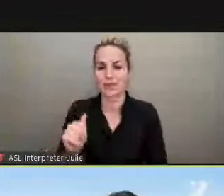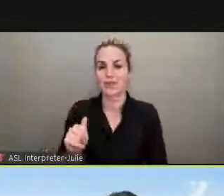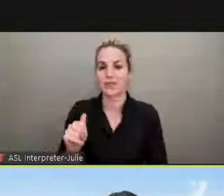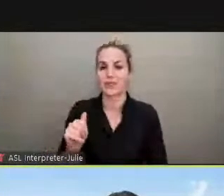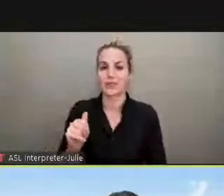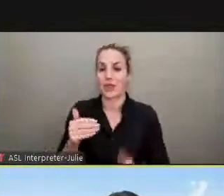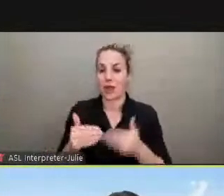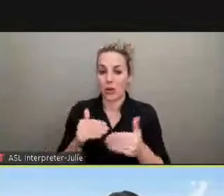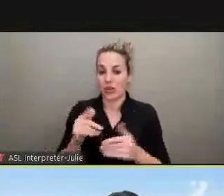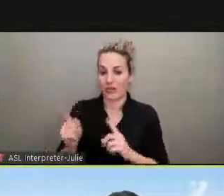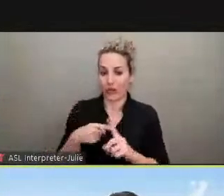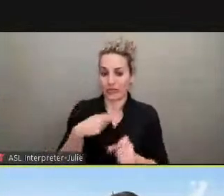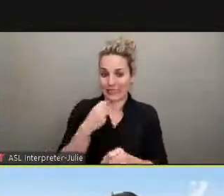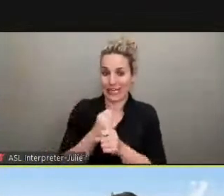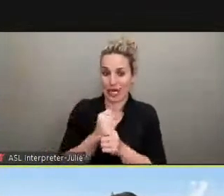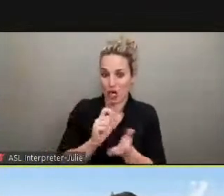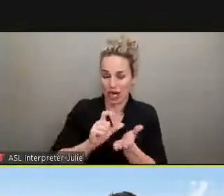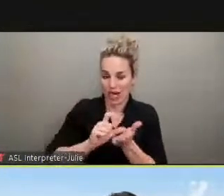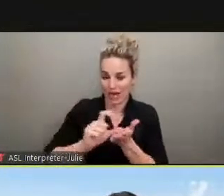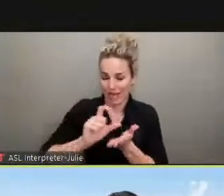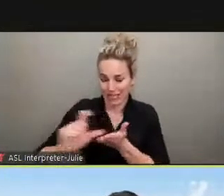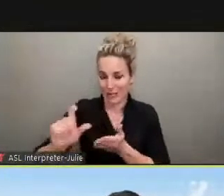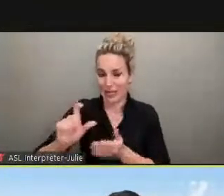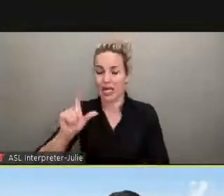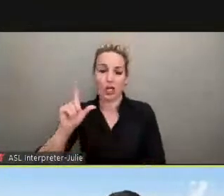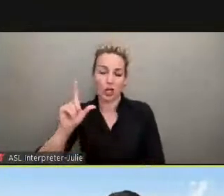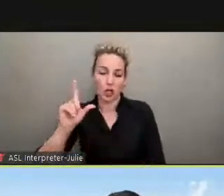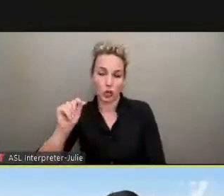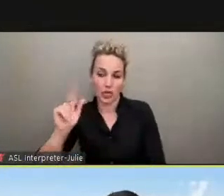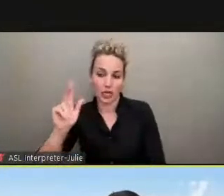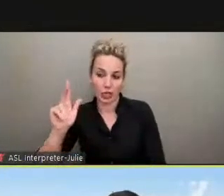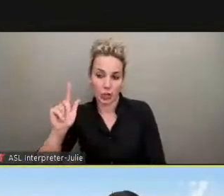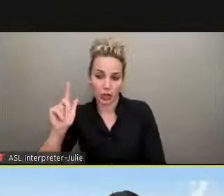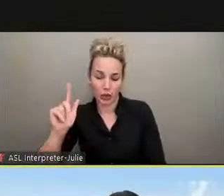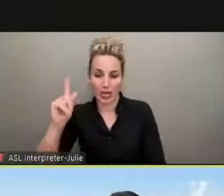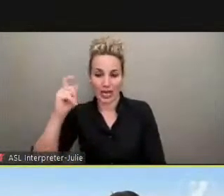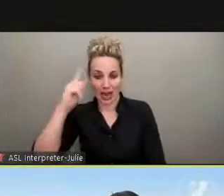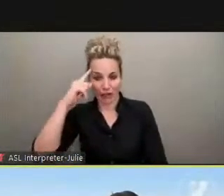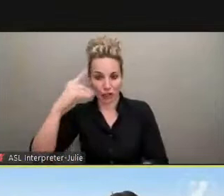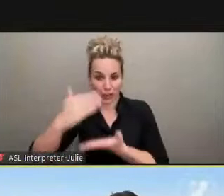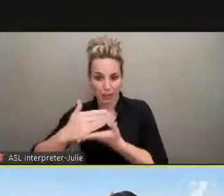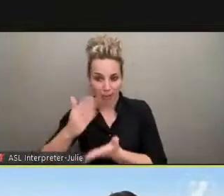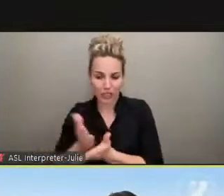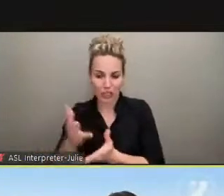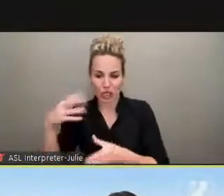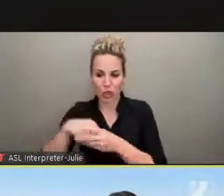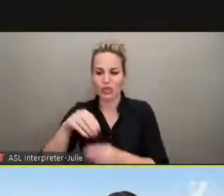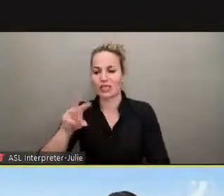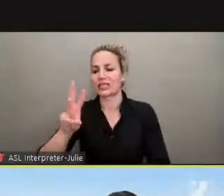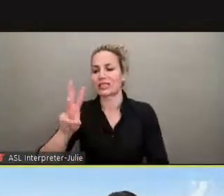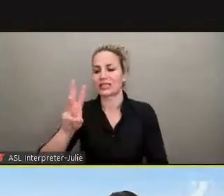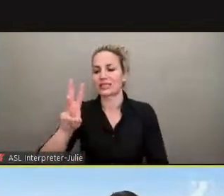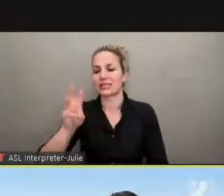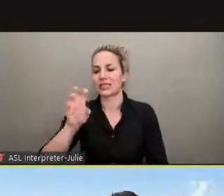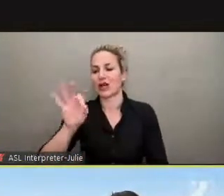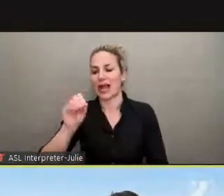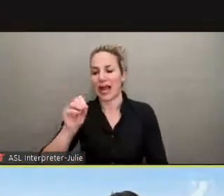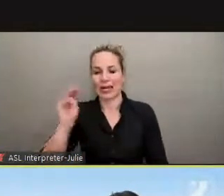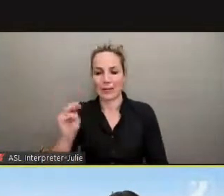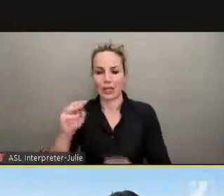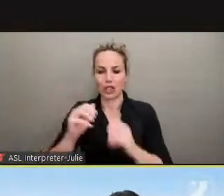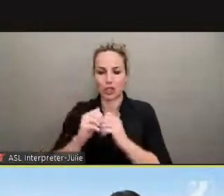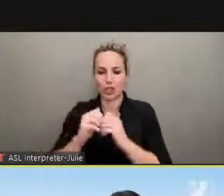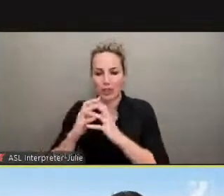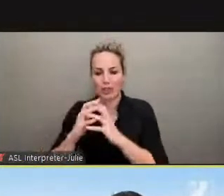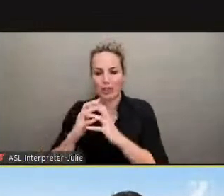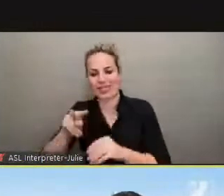those first-year investments, the 2023 governor's budget includes $690 million to implement the second